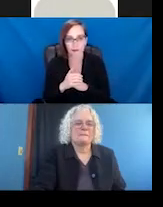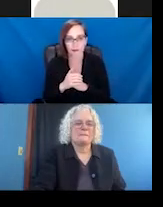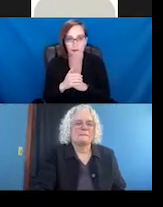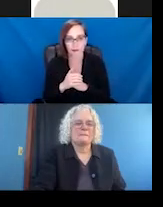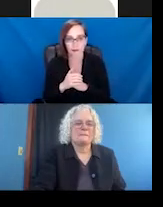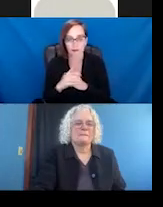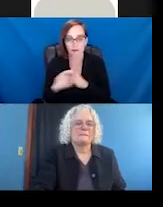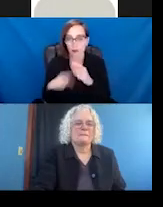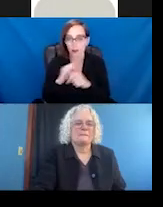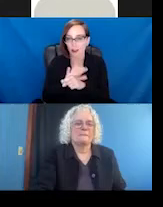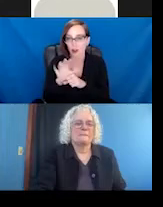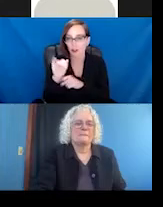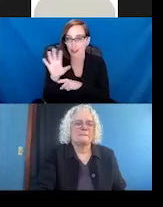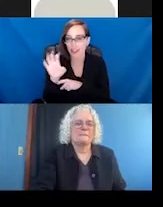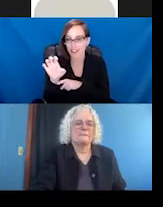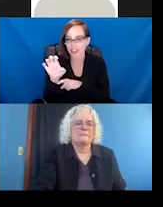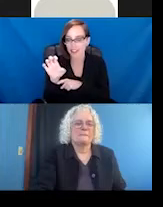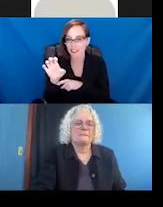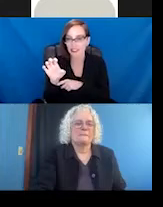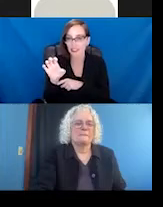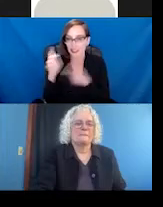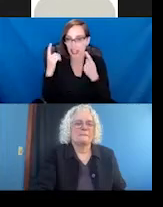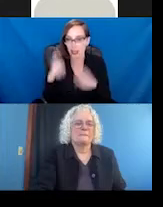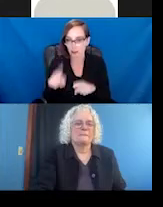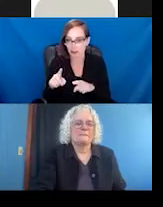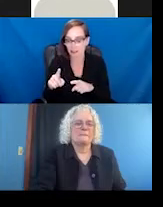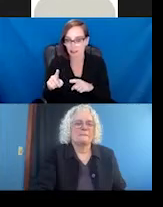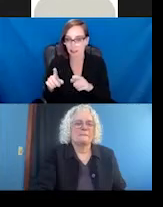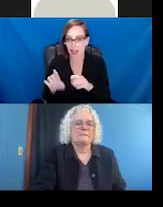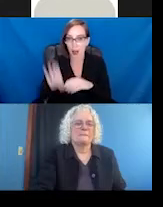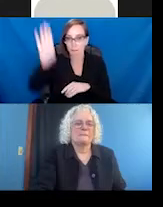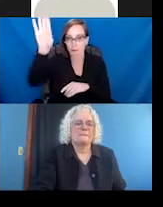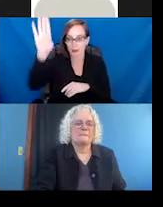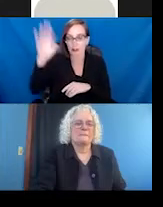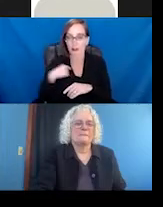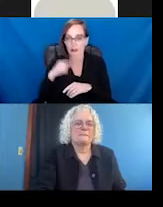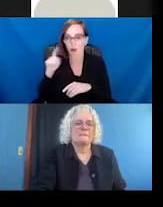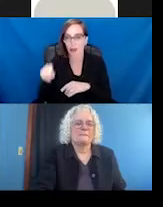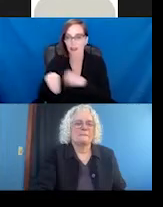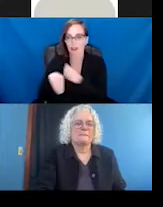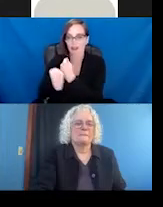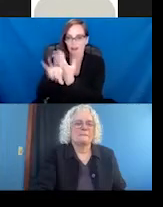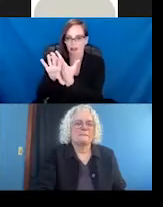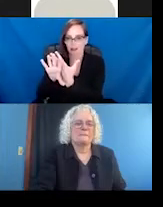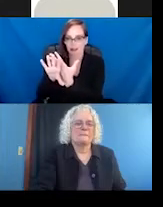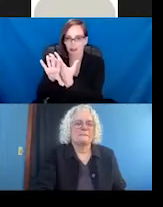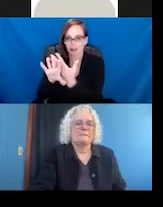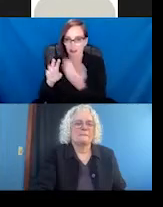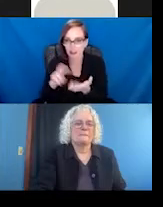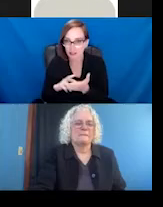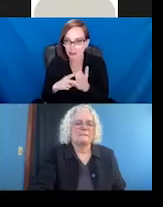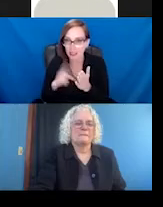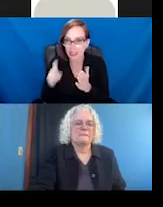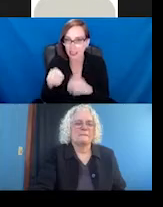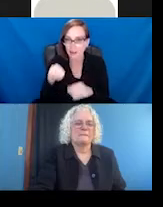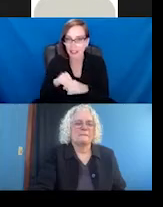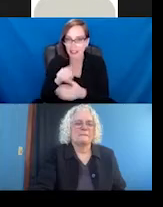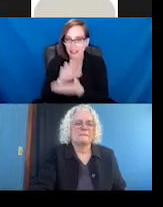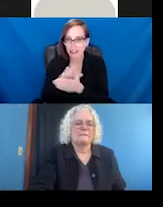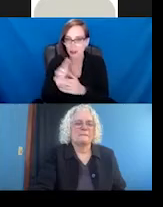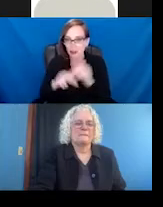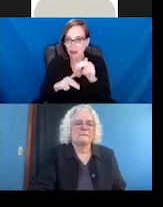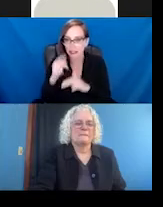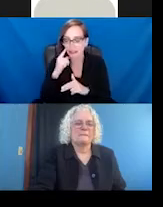were forced to move to distance learning. At that time, if I wanted a paycheck, it was mandatory that I be in the school building for all contracted